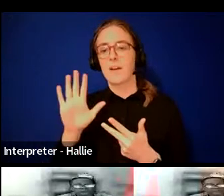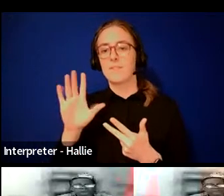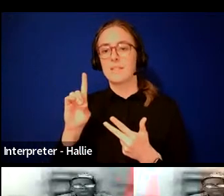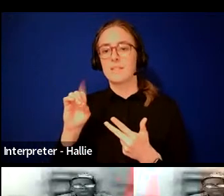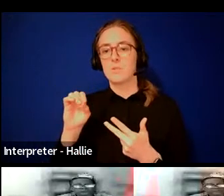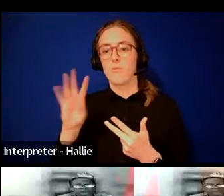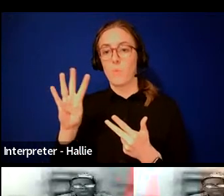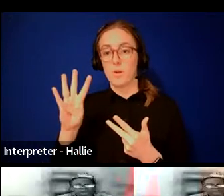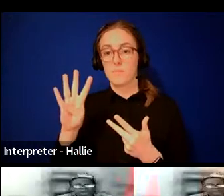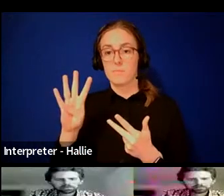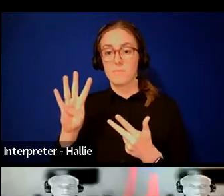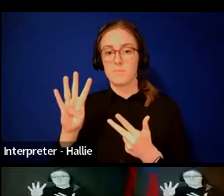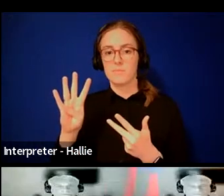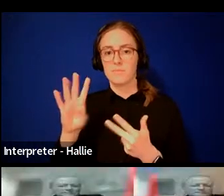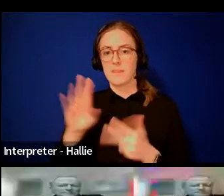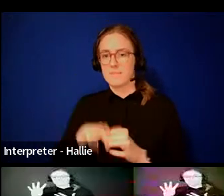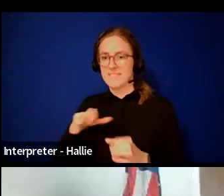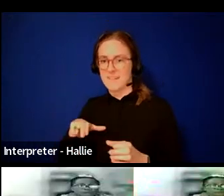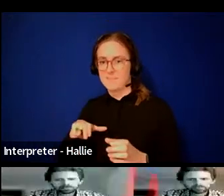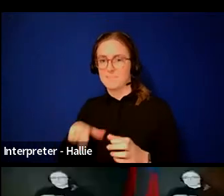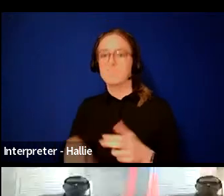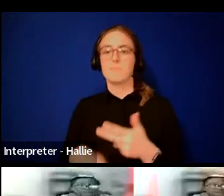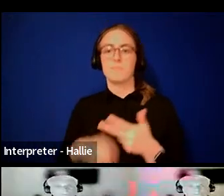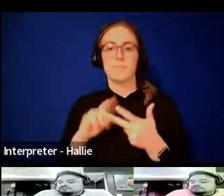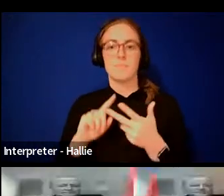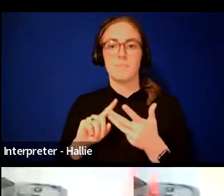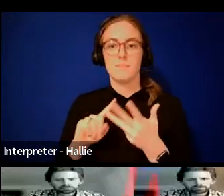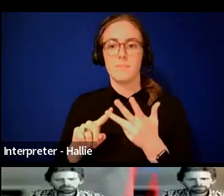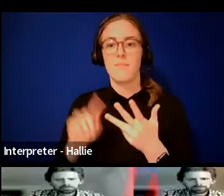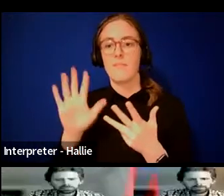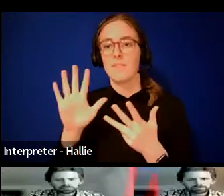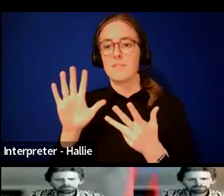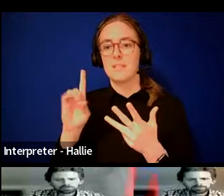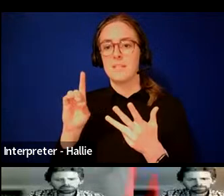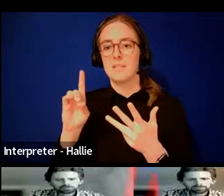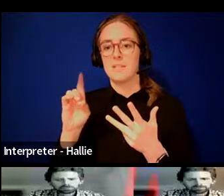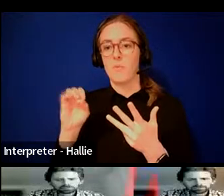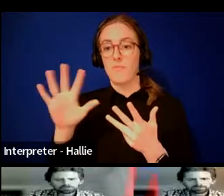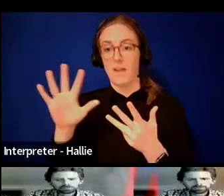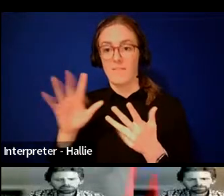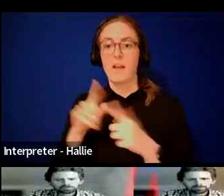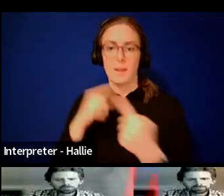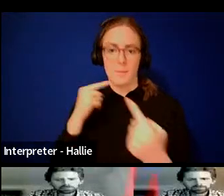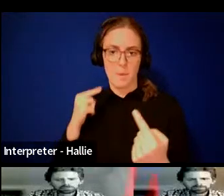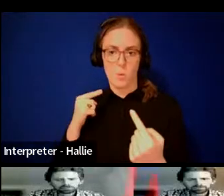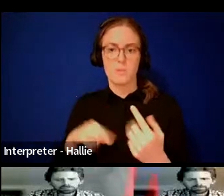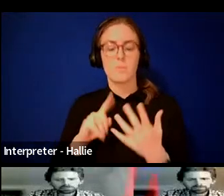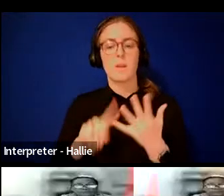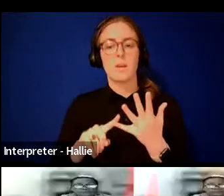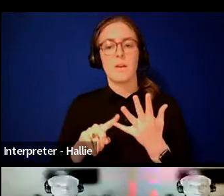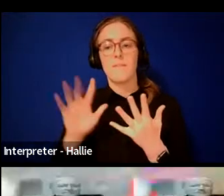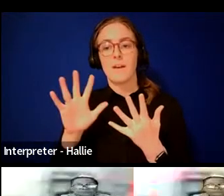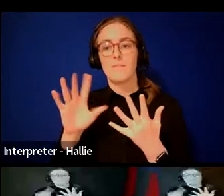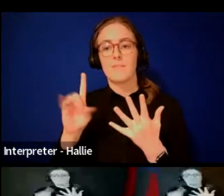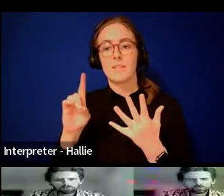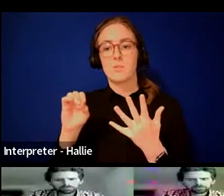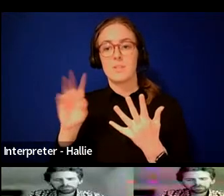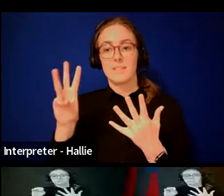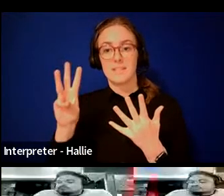5D04, Abstain. and 5D05, I oppose. 5D06,